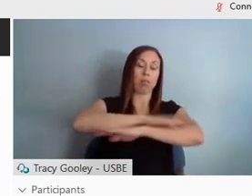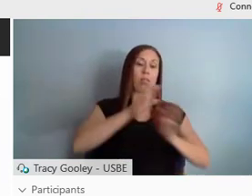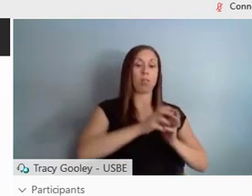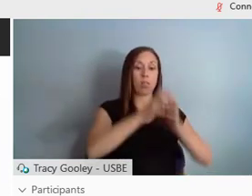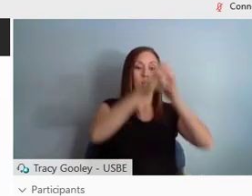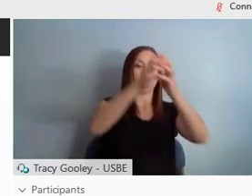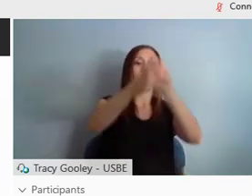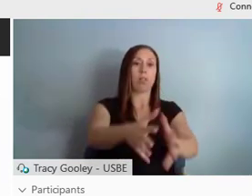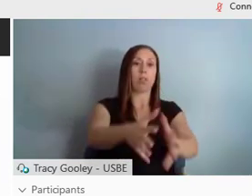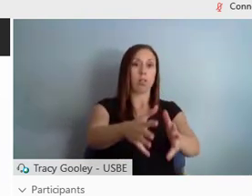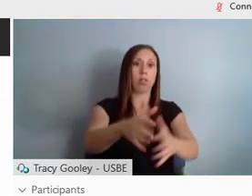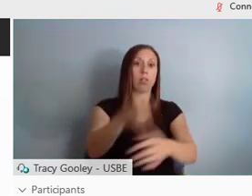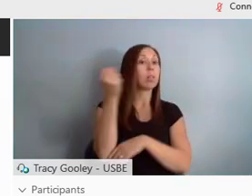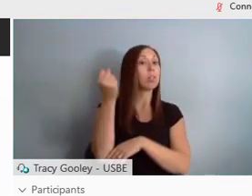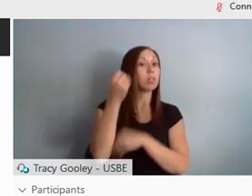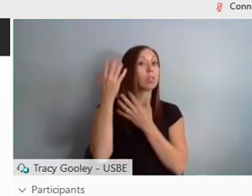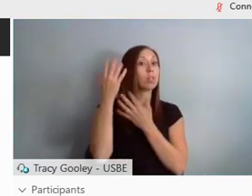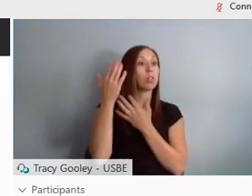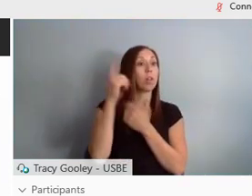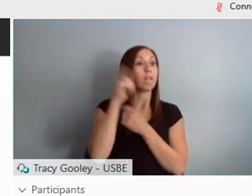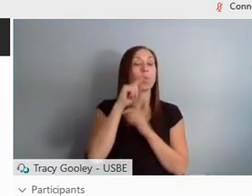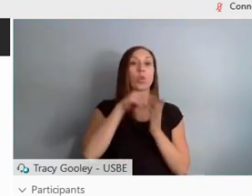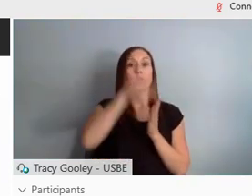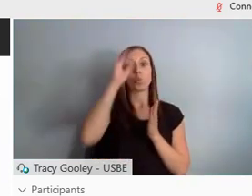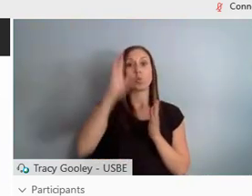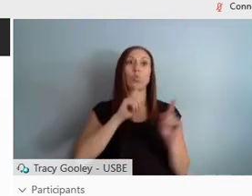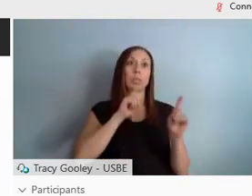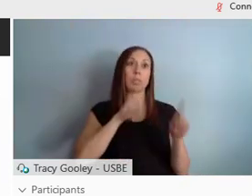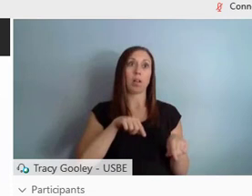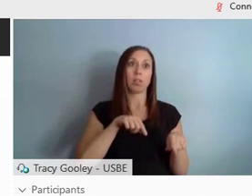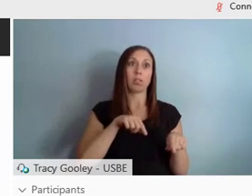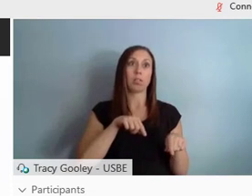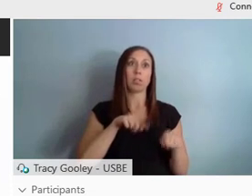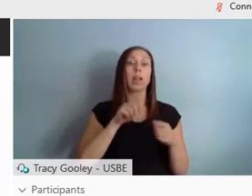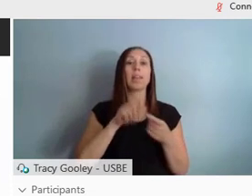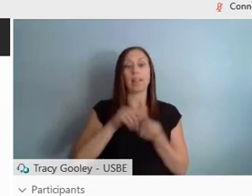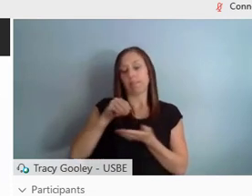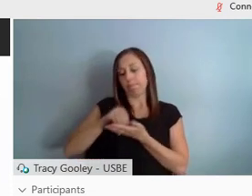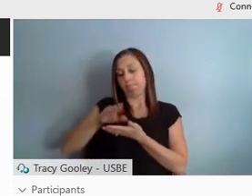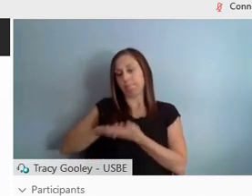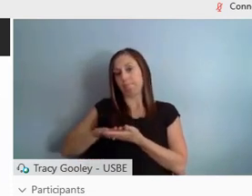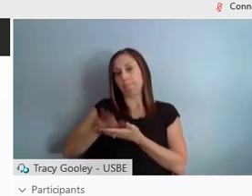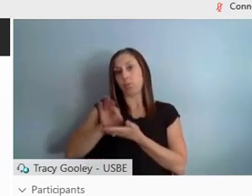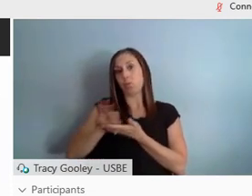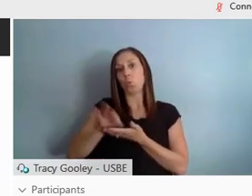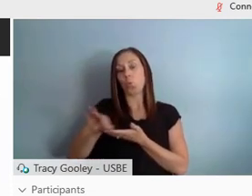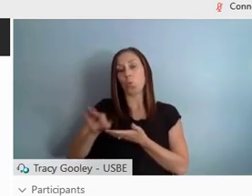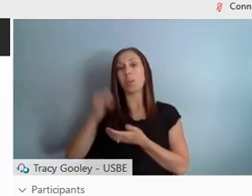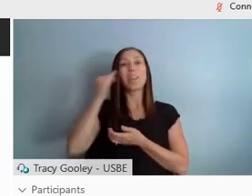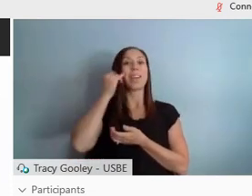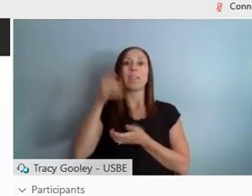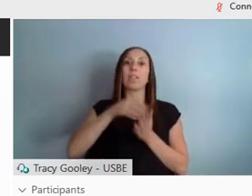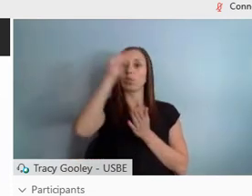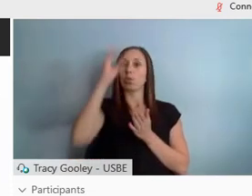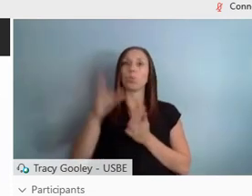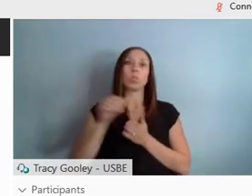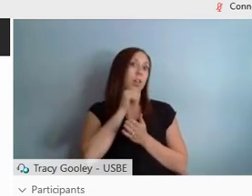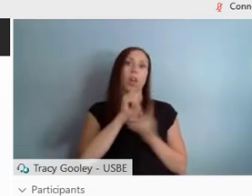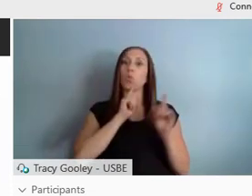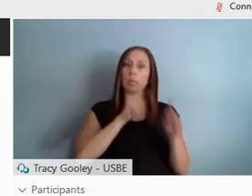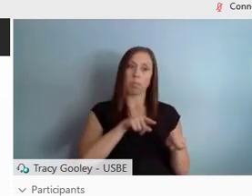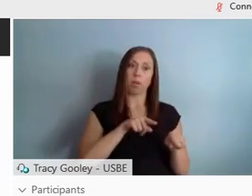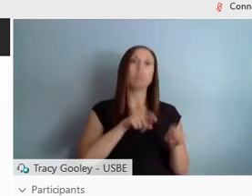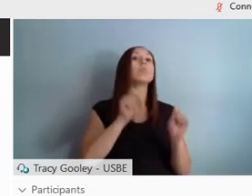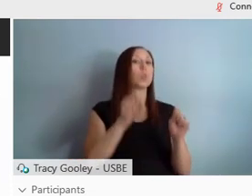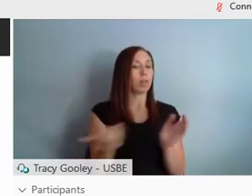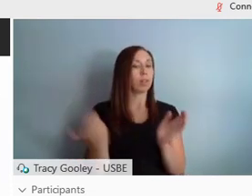student and pause for the student's response, and then record it on the scoring sheet. If the student does not respond, you can repeat